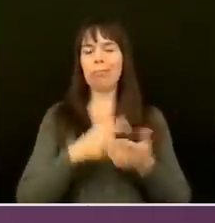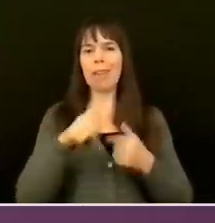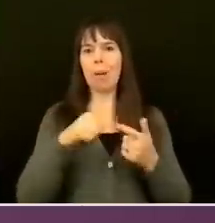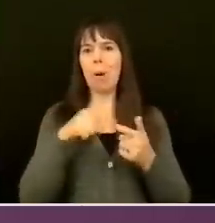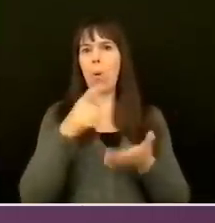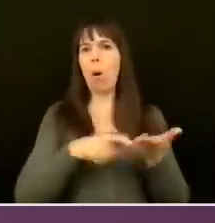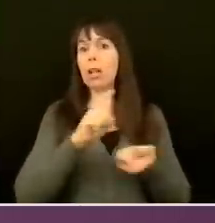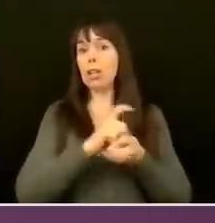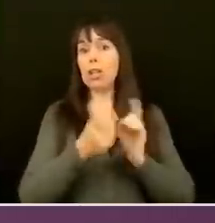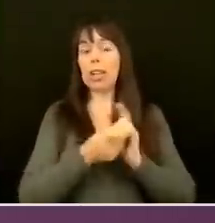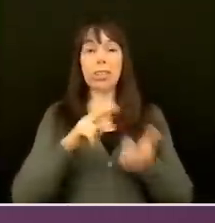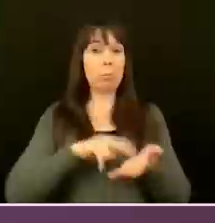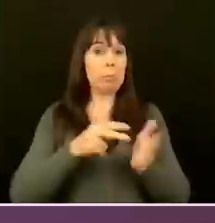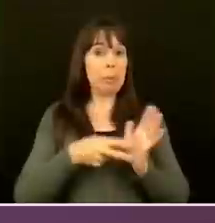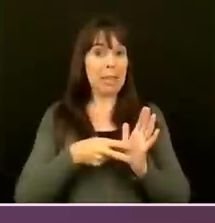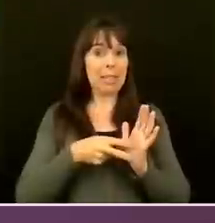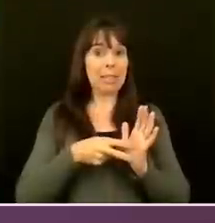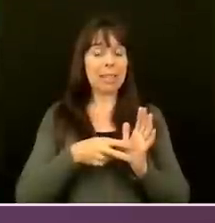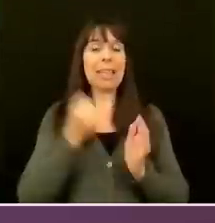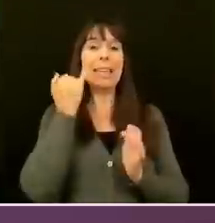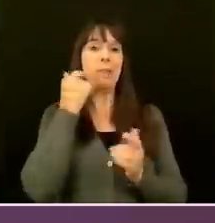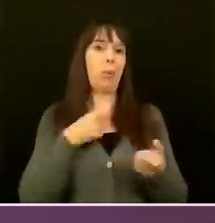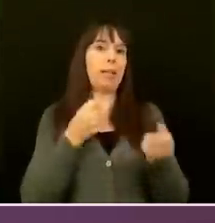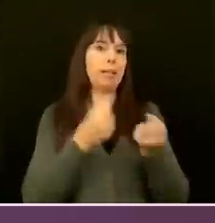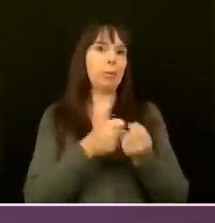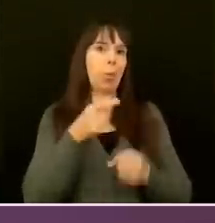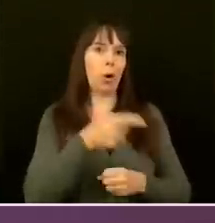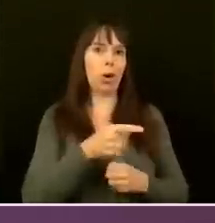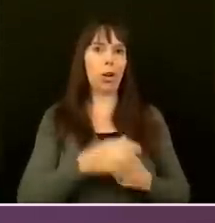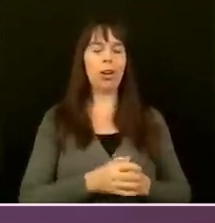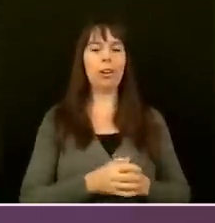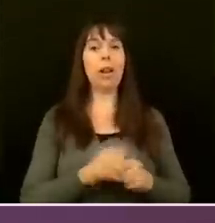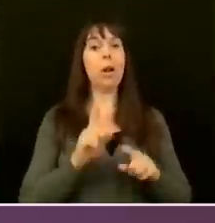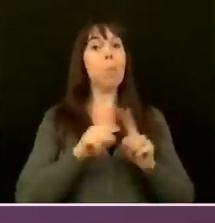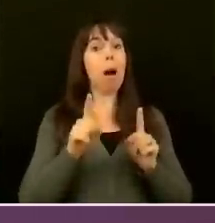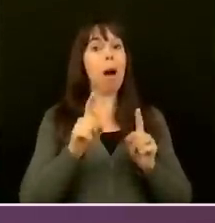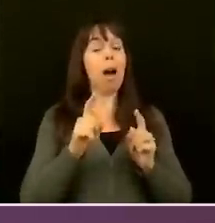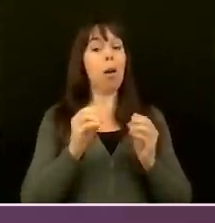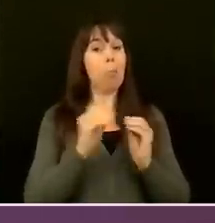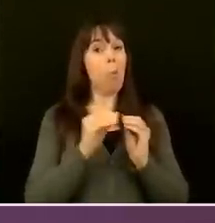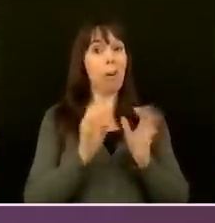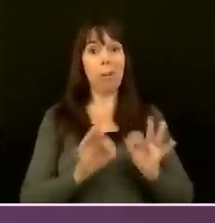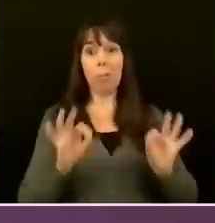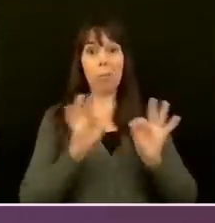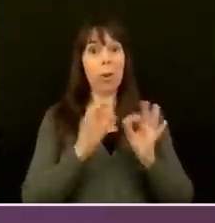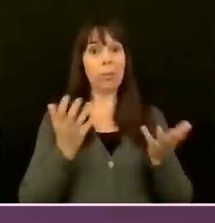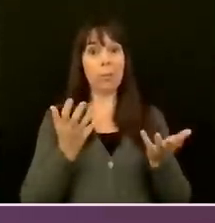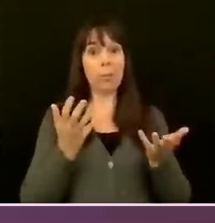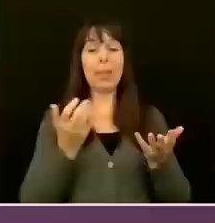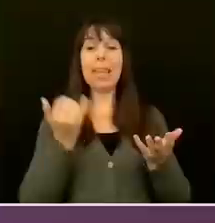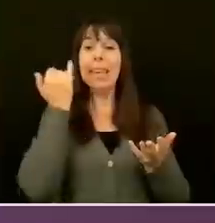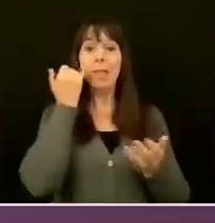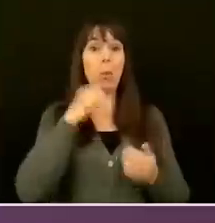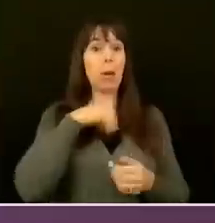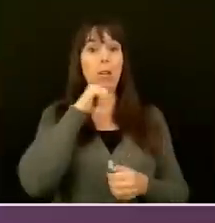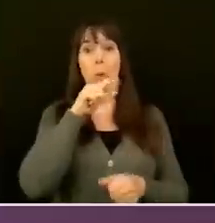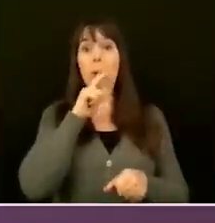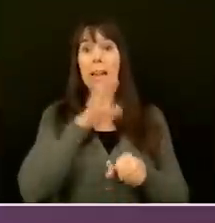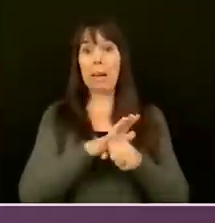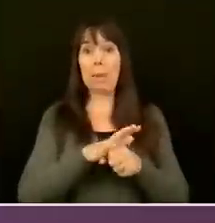change means when we support her. But more importantly, if we don't commit